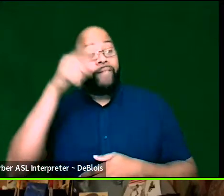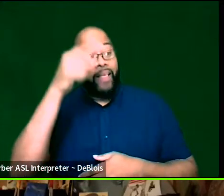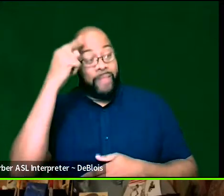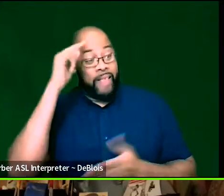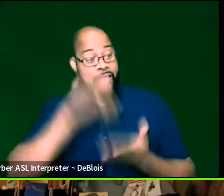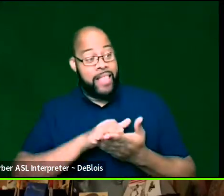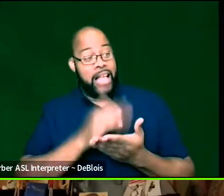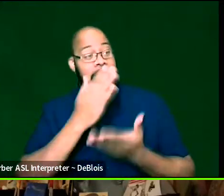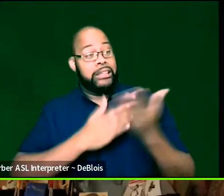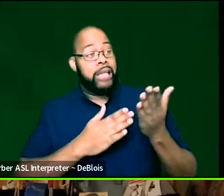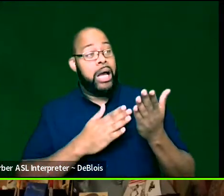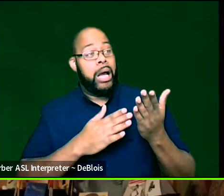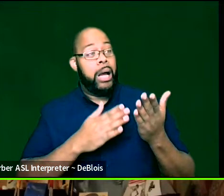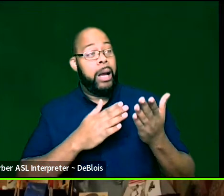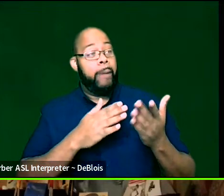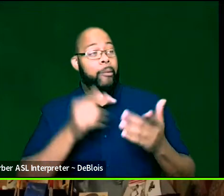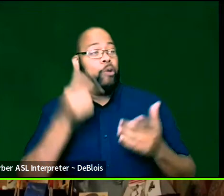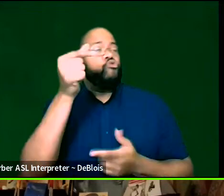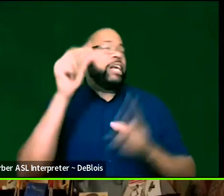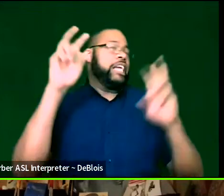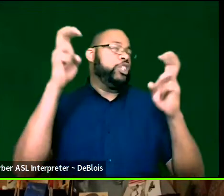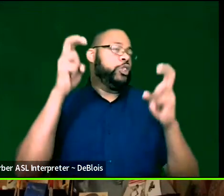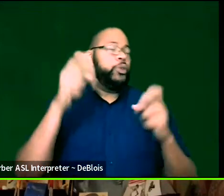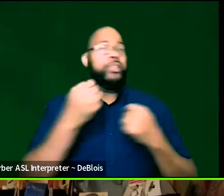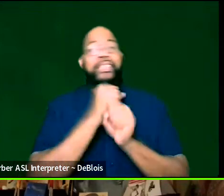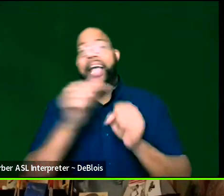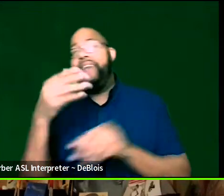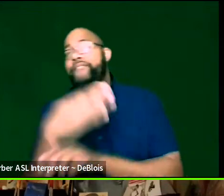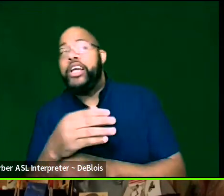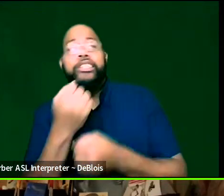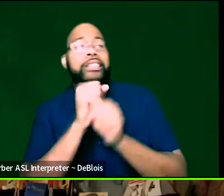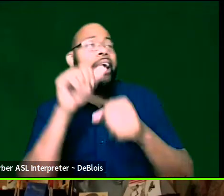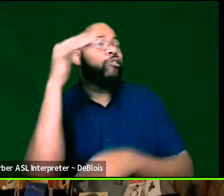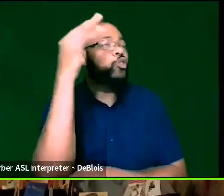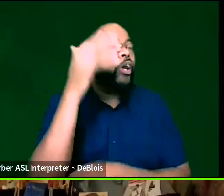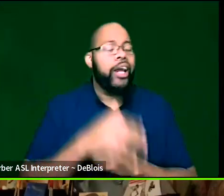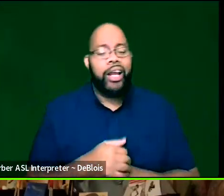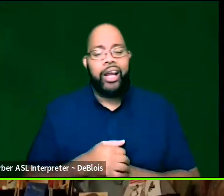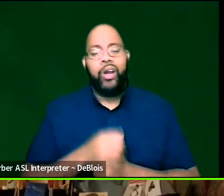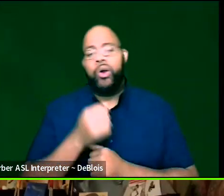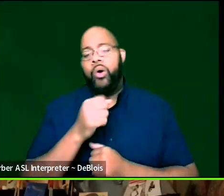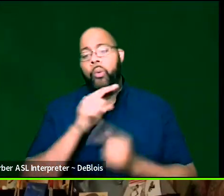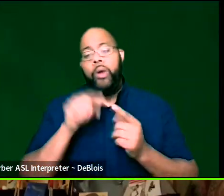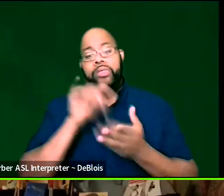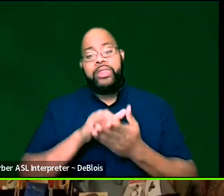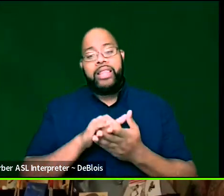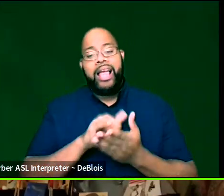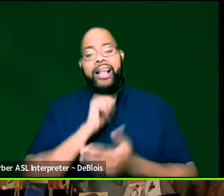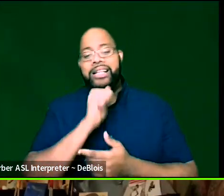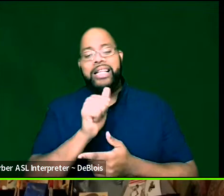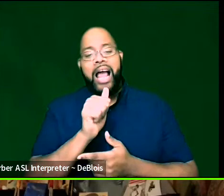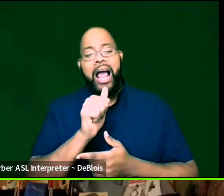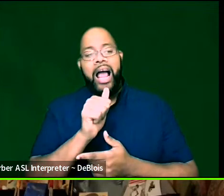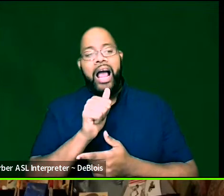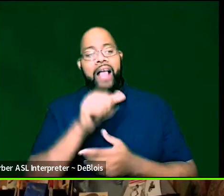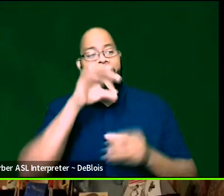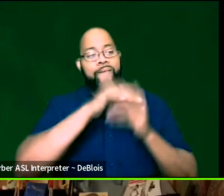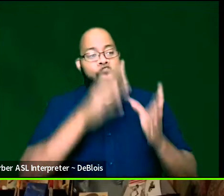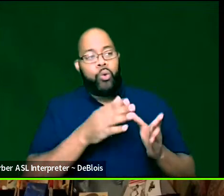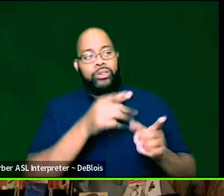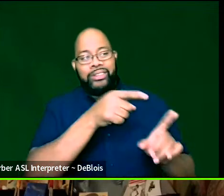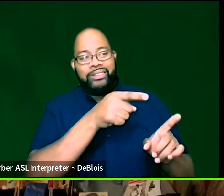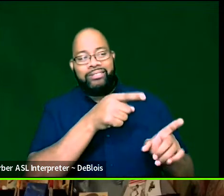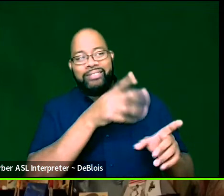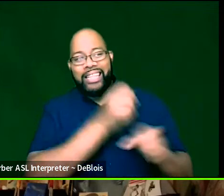it's some greeny issue, save the fish, save the tree, when those are not the constituent calls they're